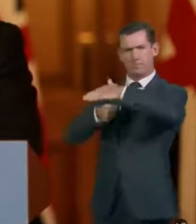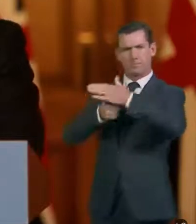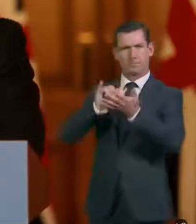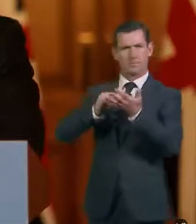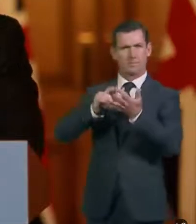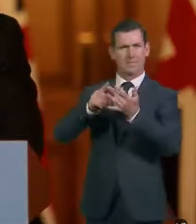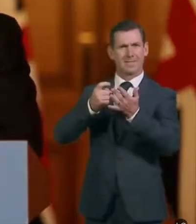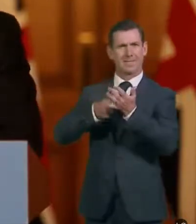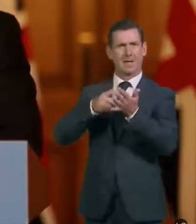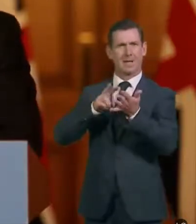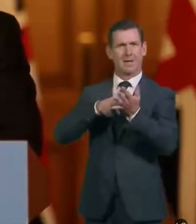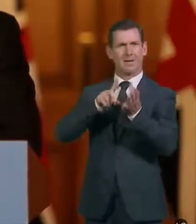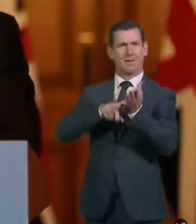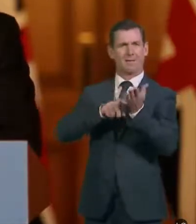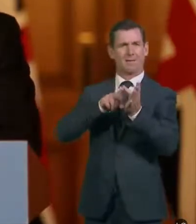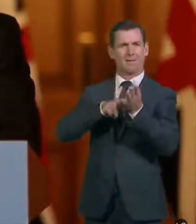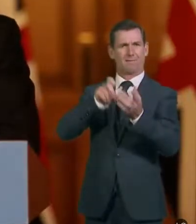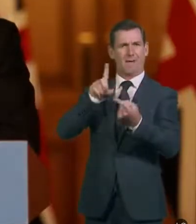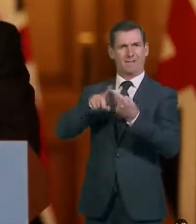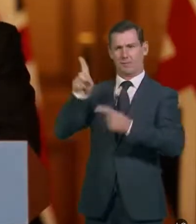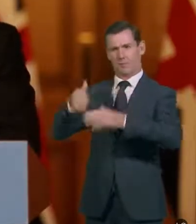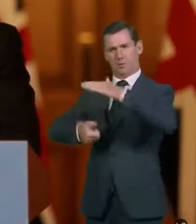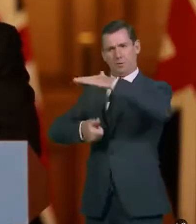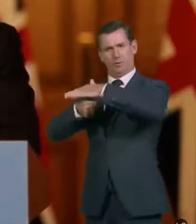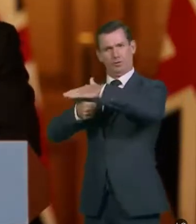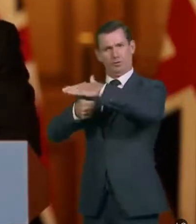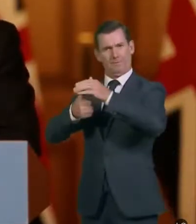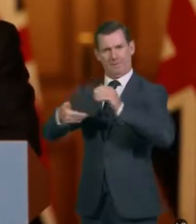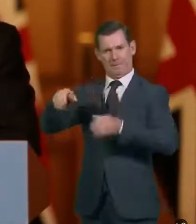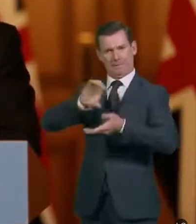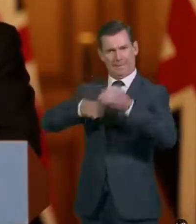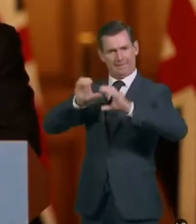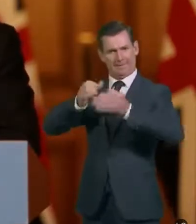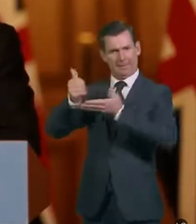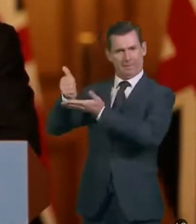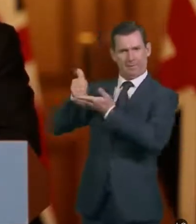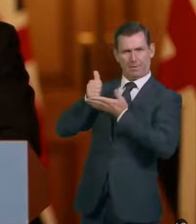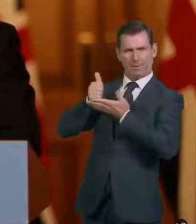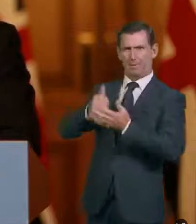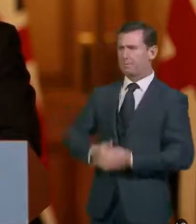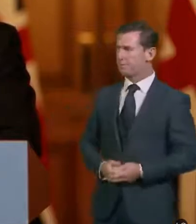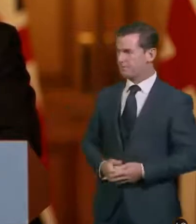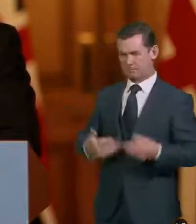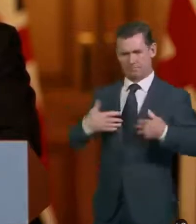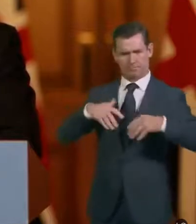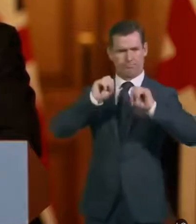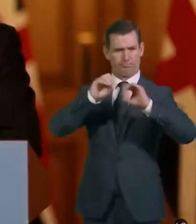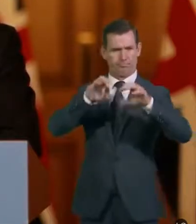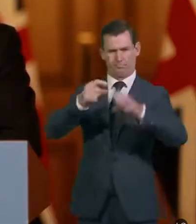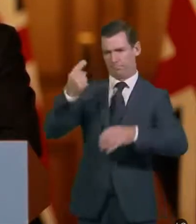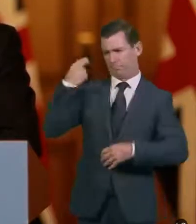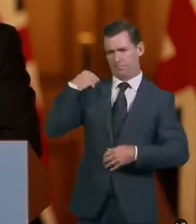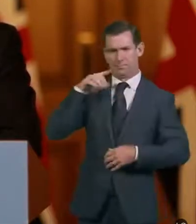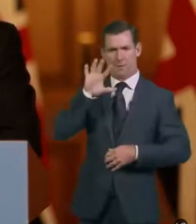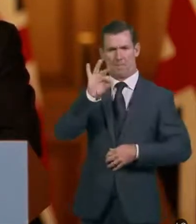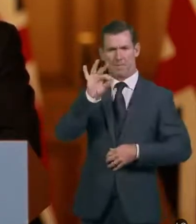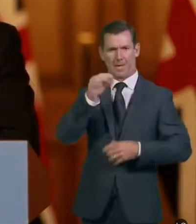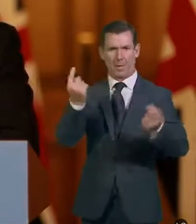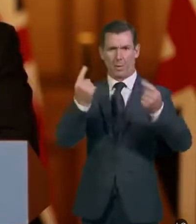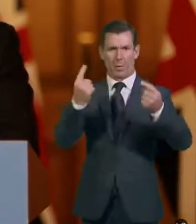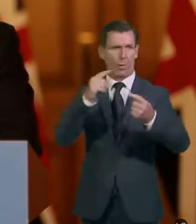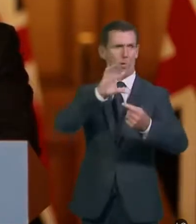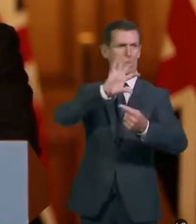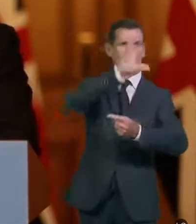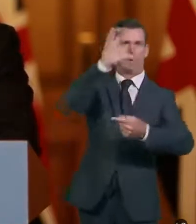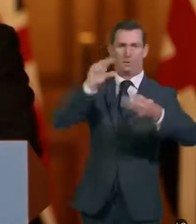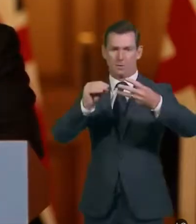local authorities in areas moving into the very high alert level. And I'm grateful to all those in local government in